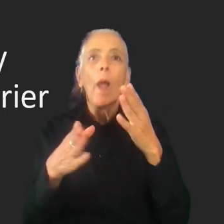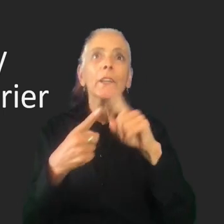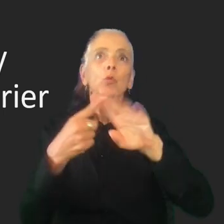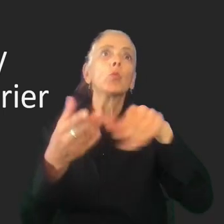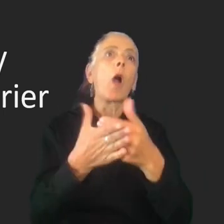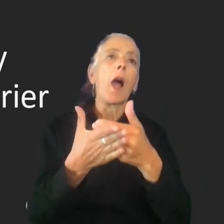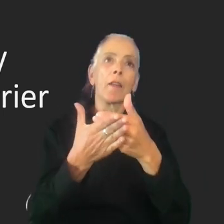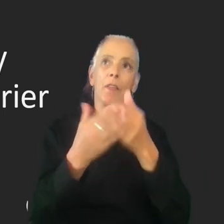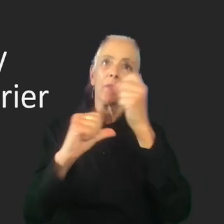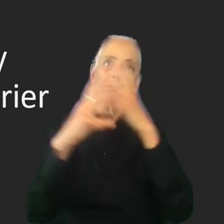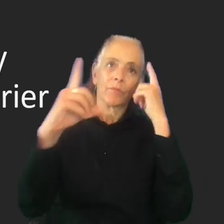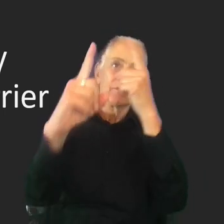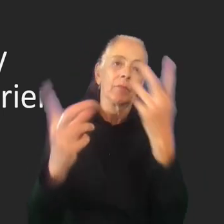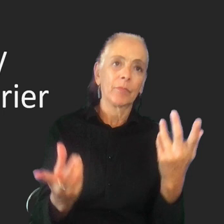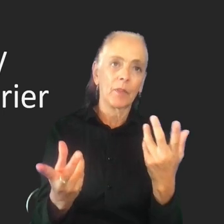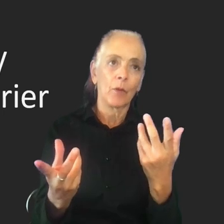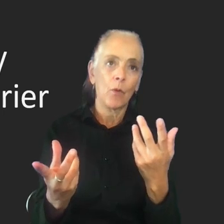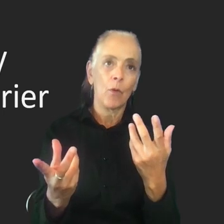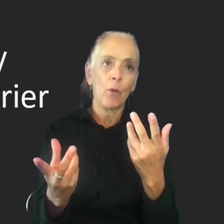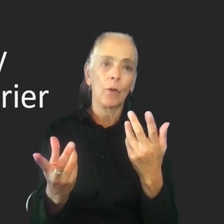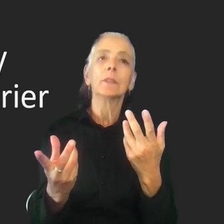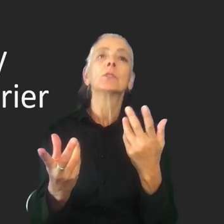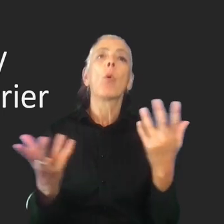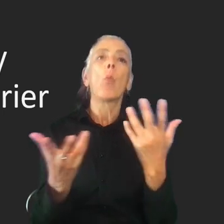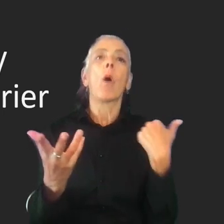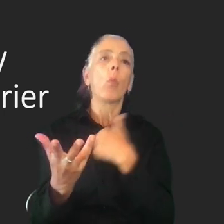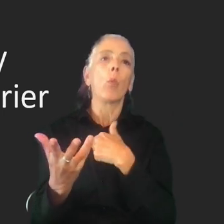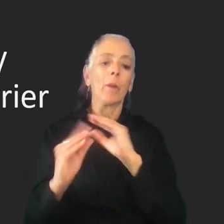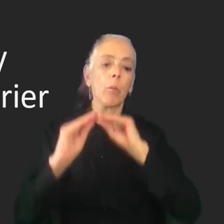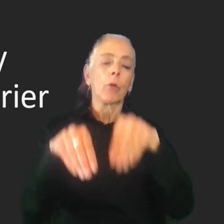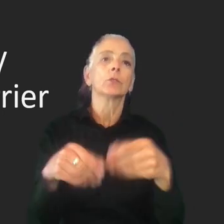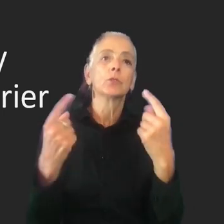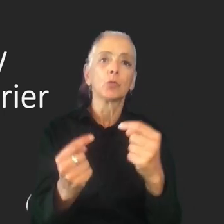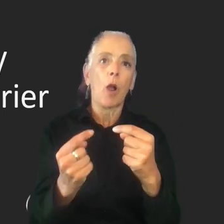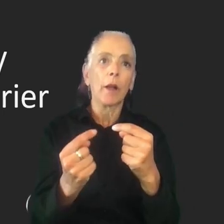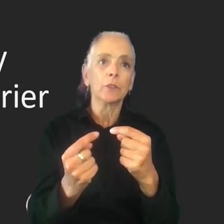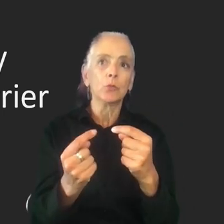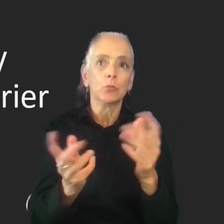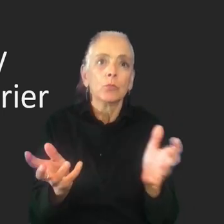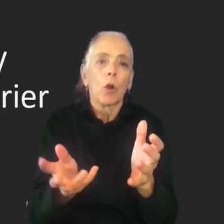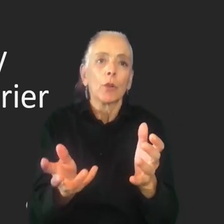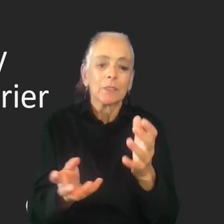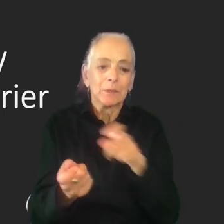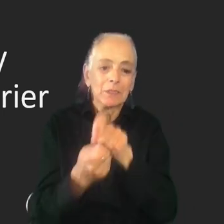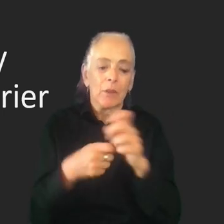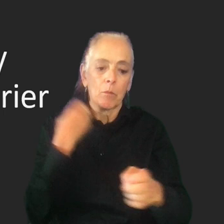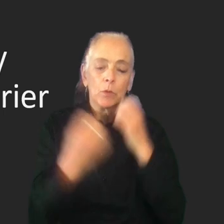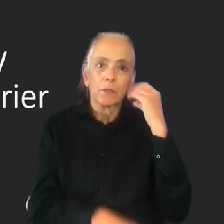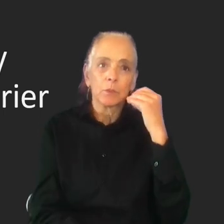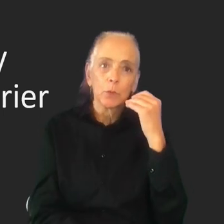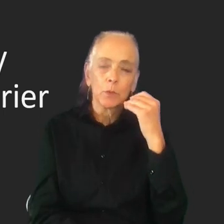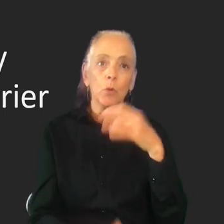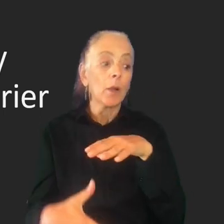design to try to engender an emotional experience and accessibility exists to enable that vision to